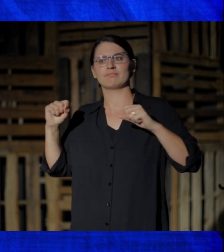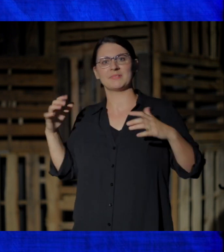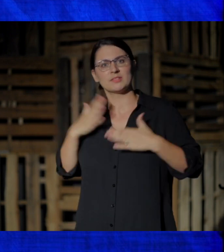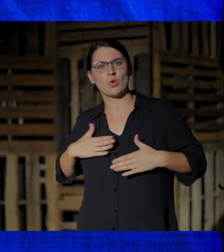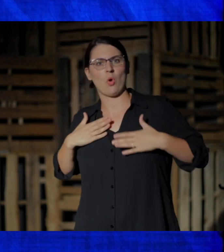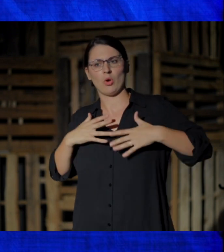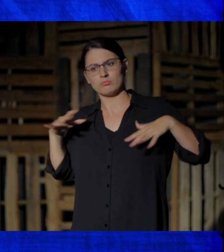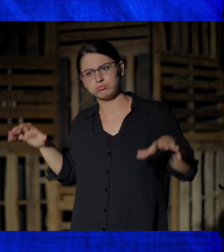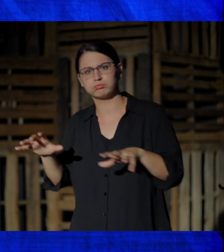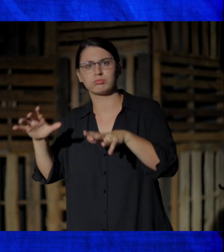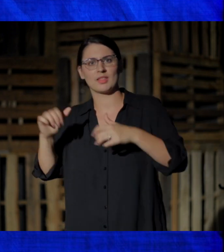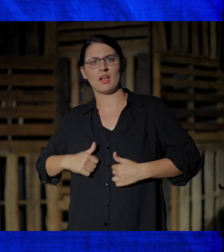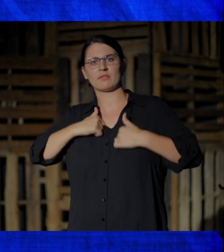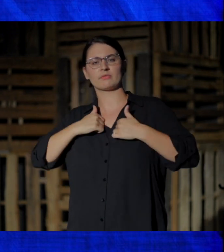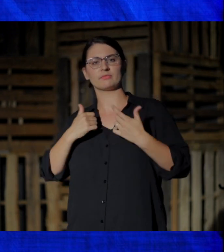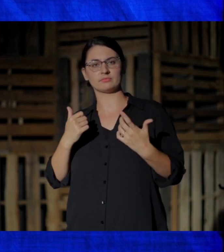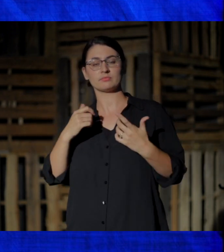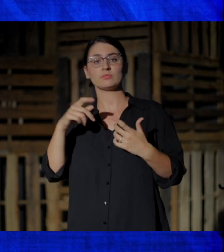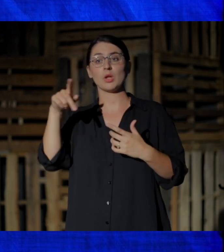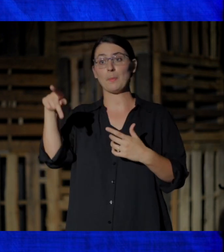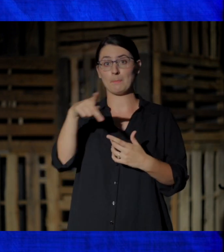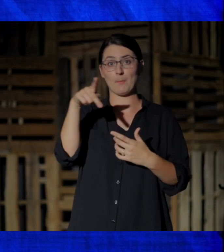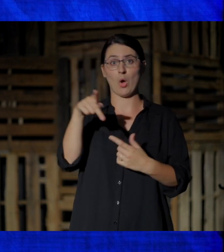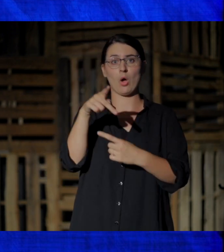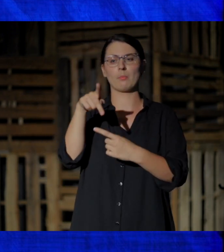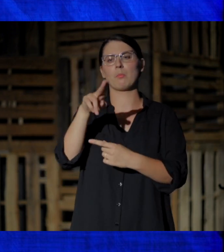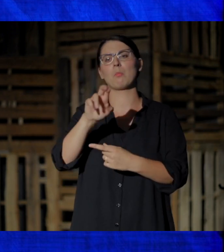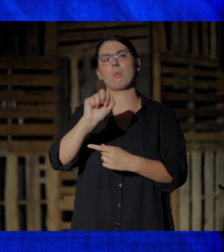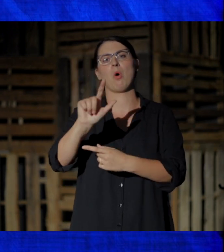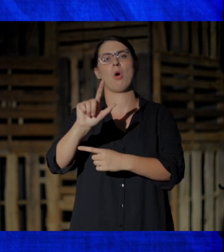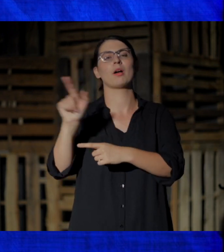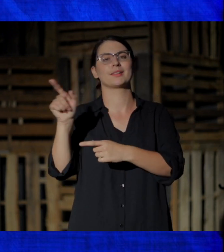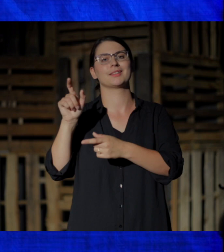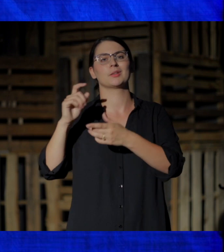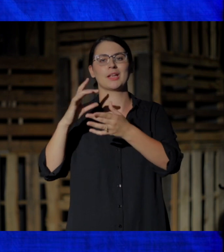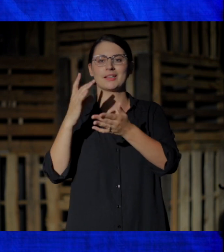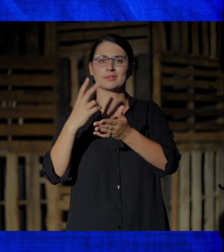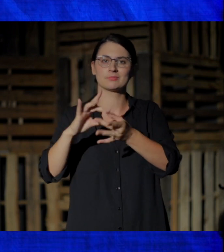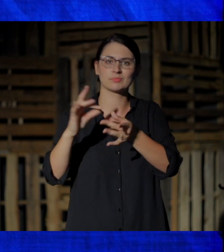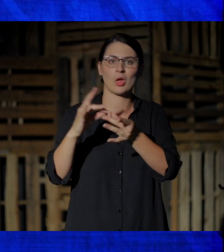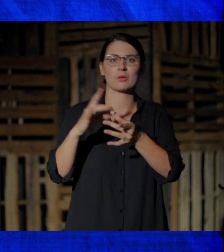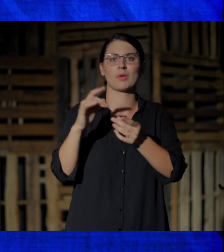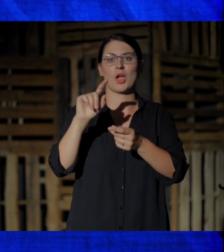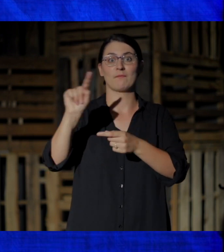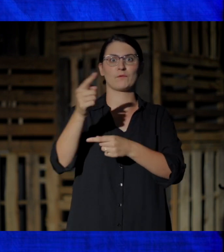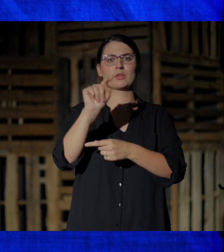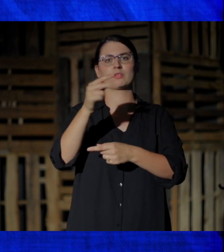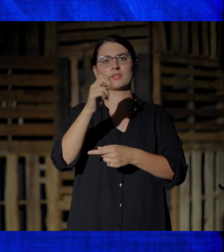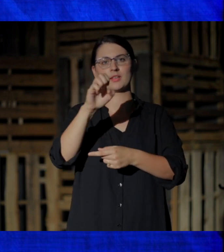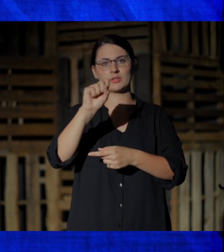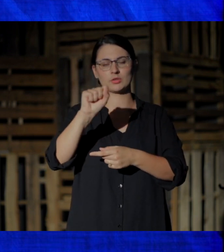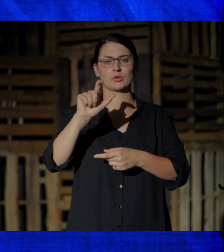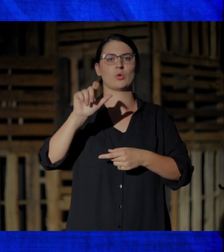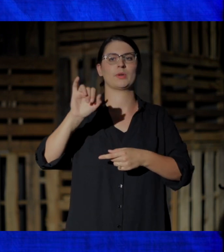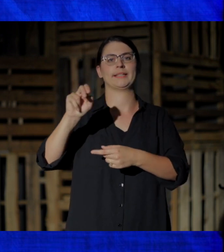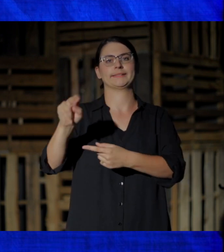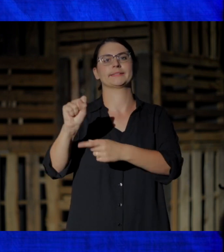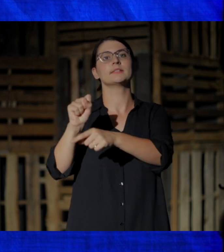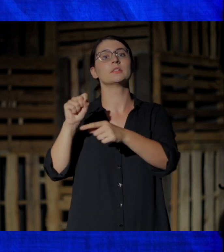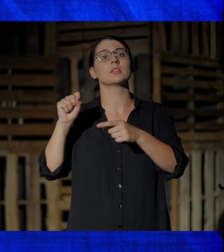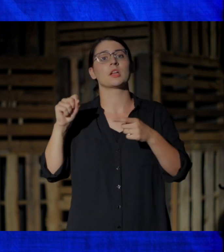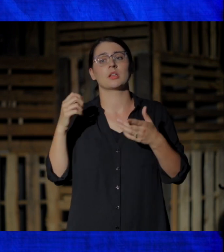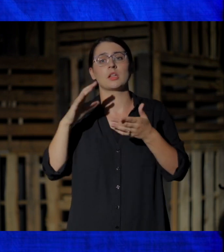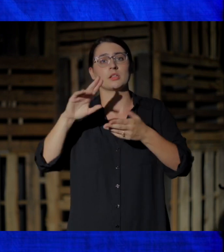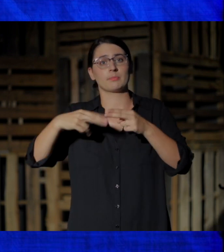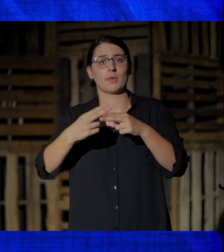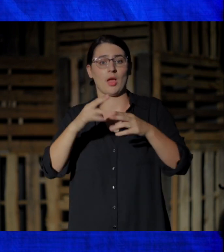He's talking to them about real life, eternal living, the only thing that's found in Christ. And he's going to deal with this subject. It's heavy and it's hard, but he's